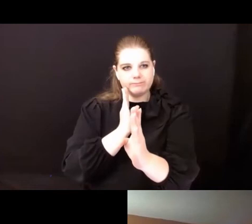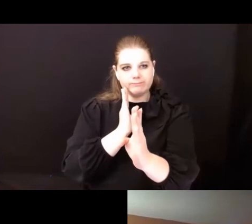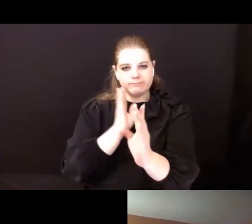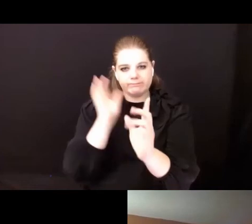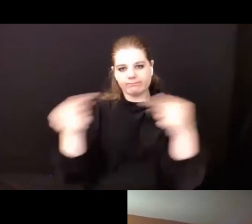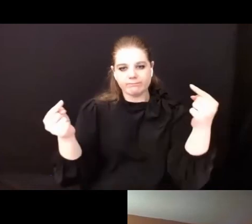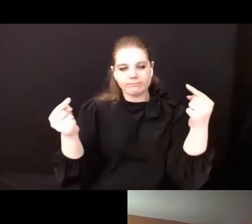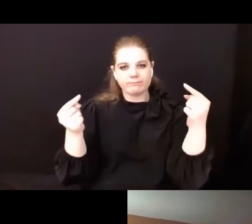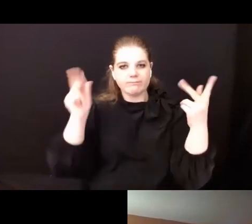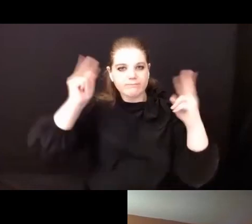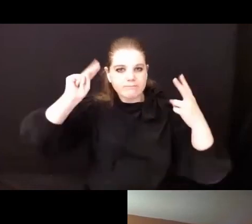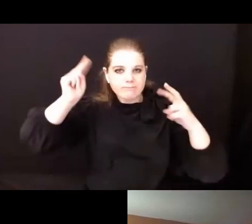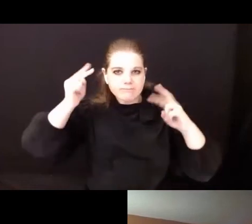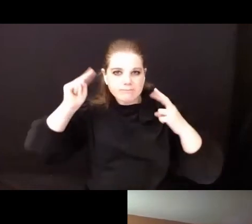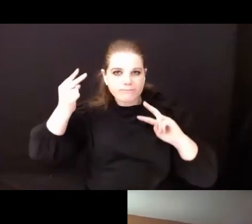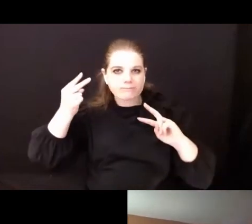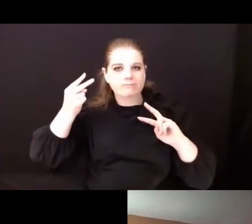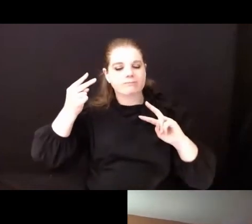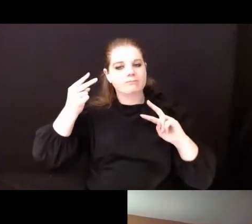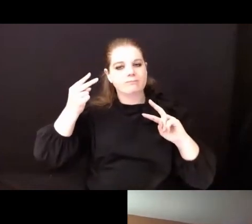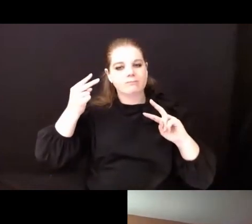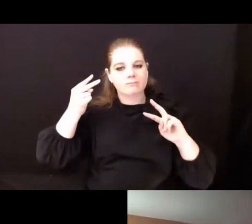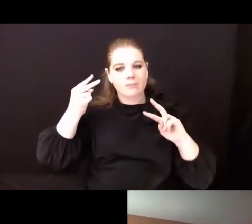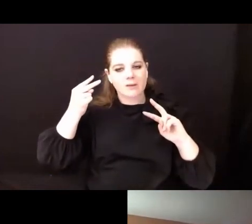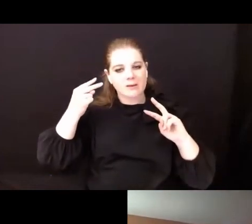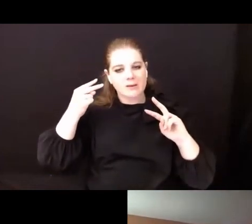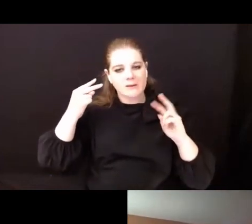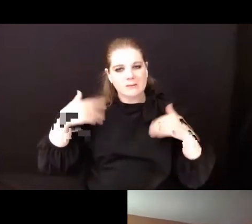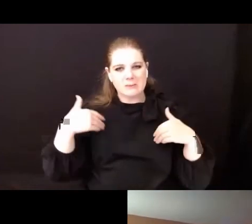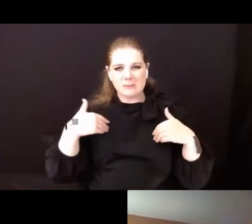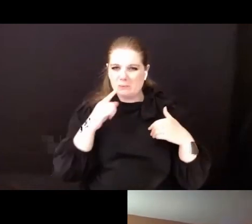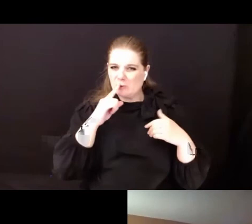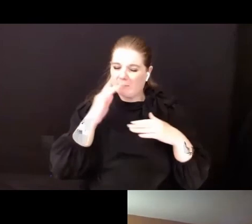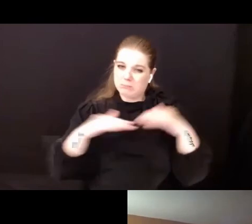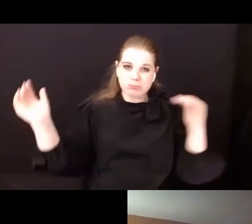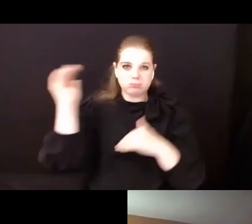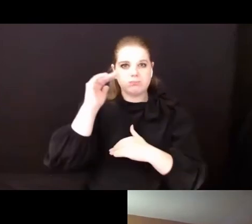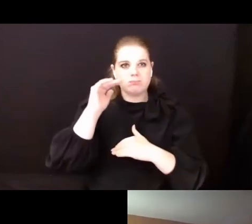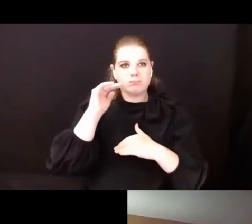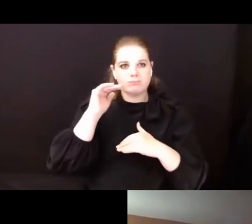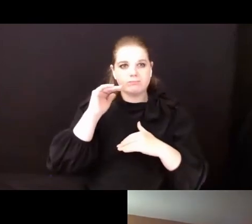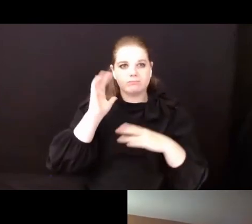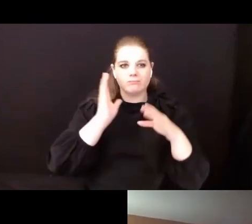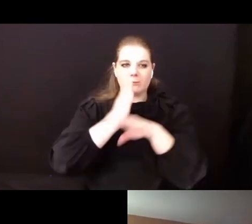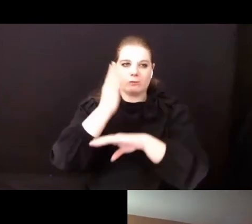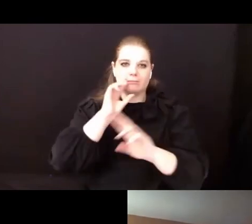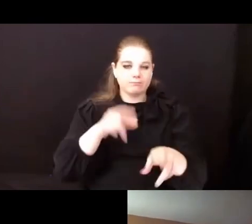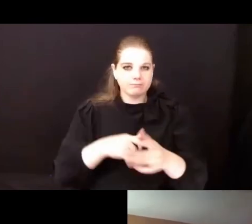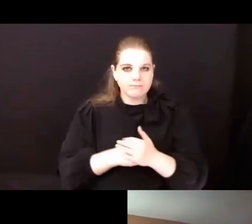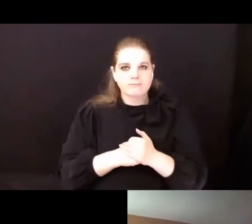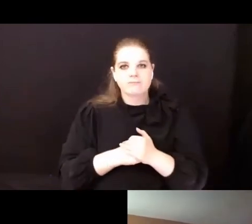misconceptions that go far beyond what they should be. And if you can break down